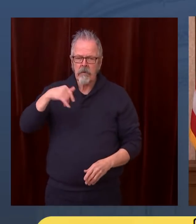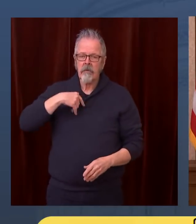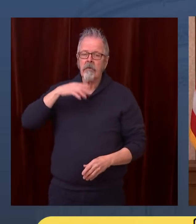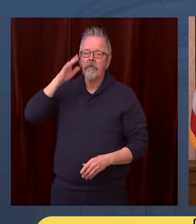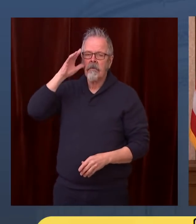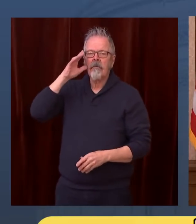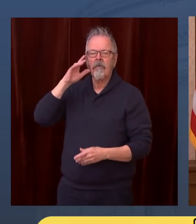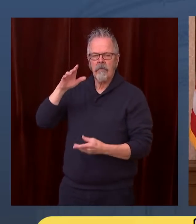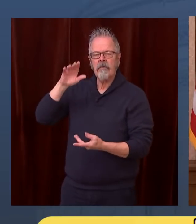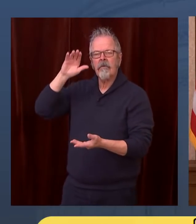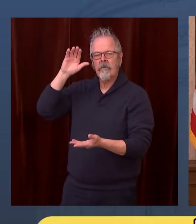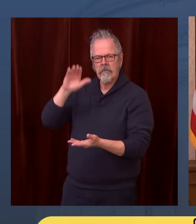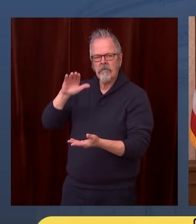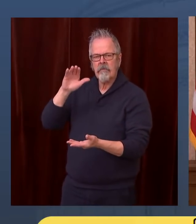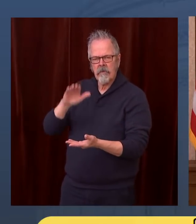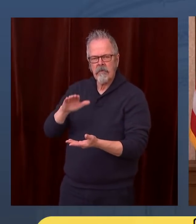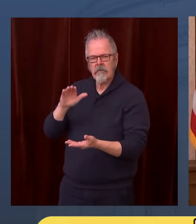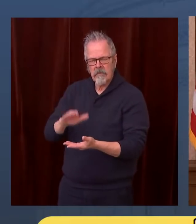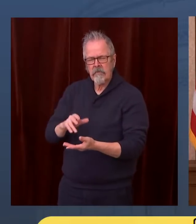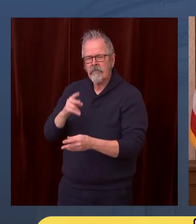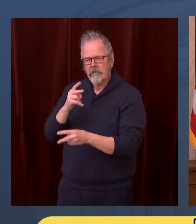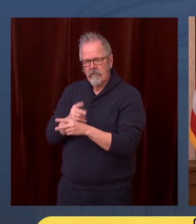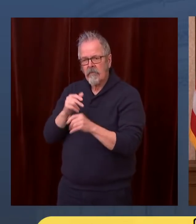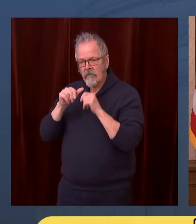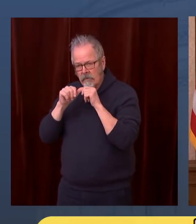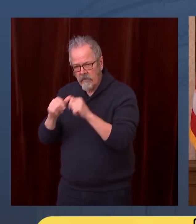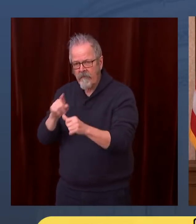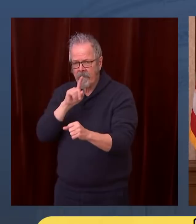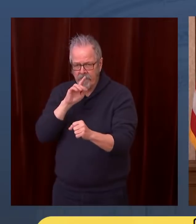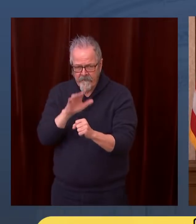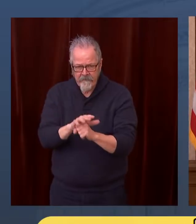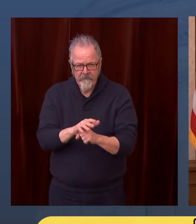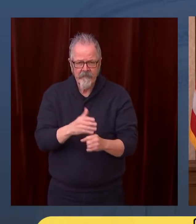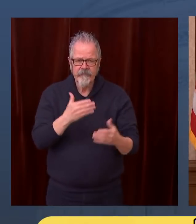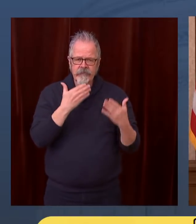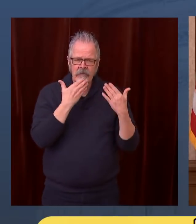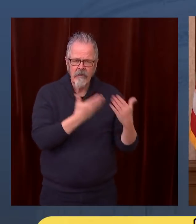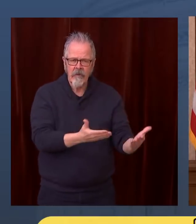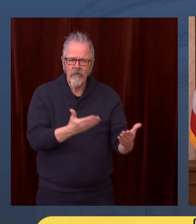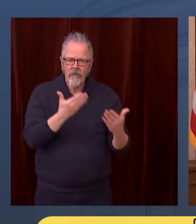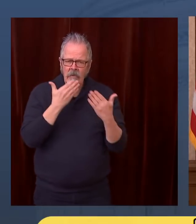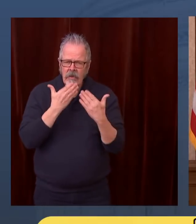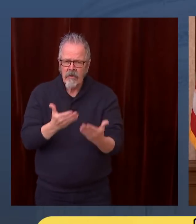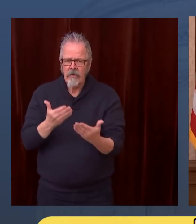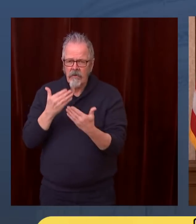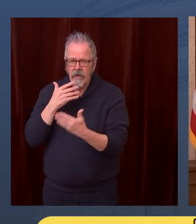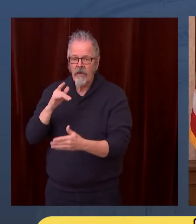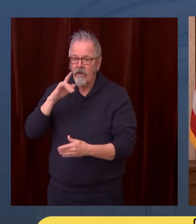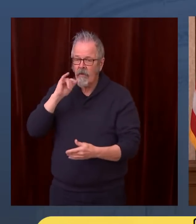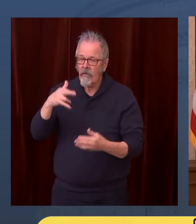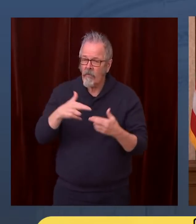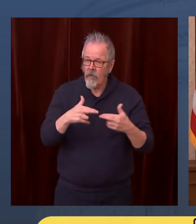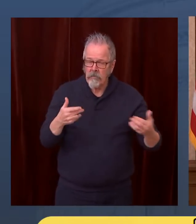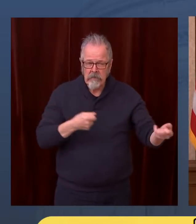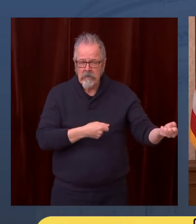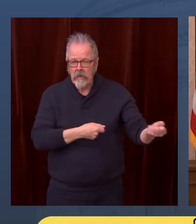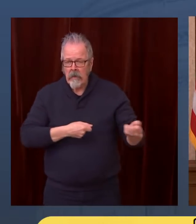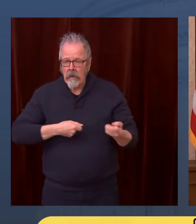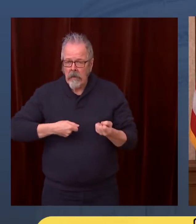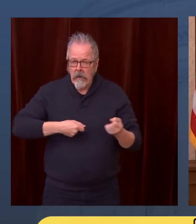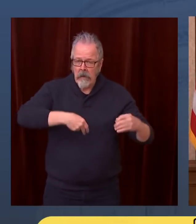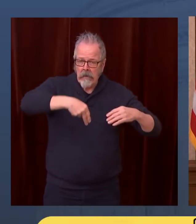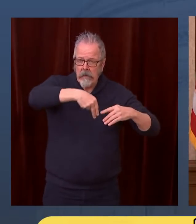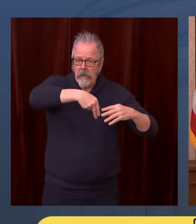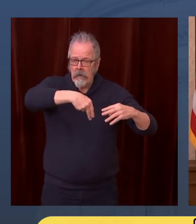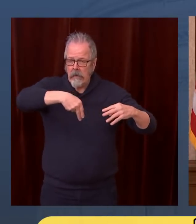commitment. I want to thank everybody who's pulled on the rope, because I know everybody has here, and I am glad to be able to take another step forward